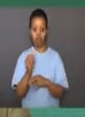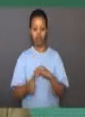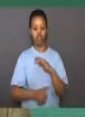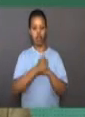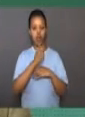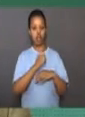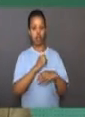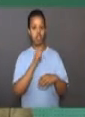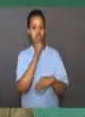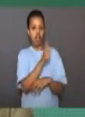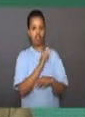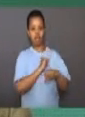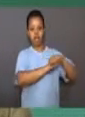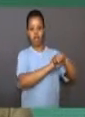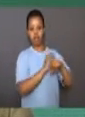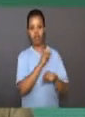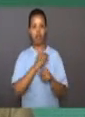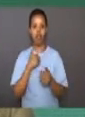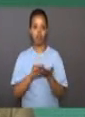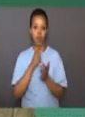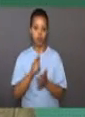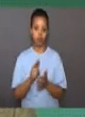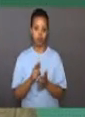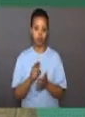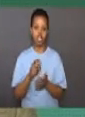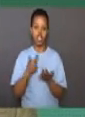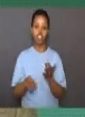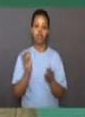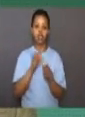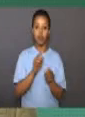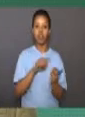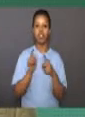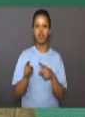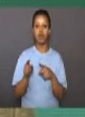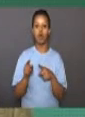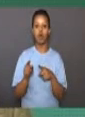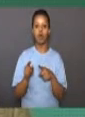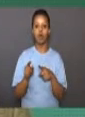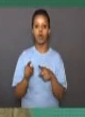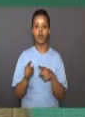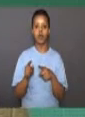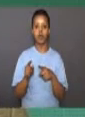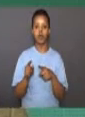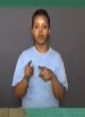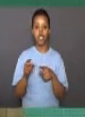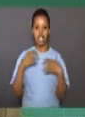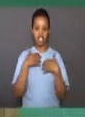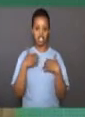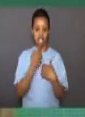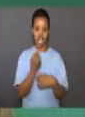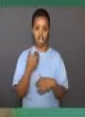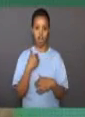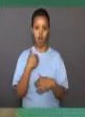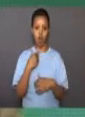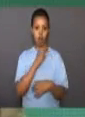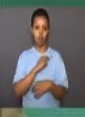behavior. When we observe animals that are engaged in behavior, we